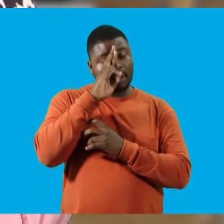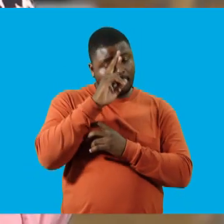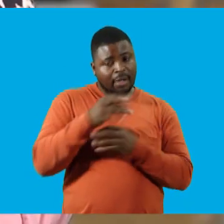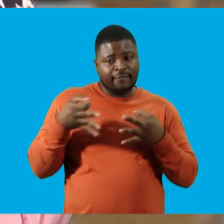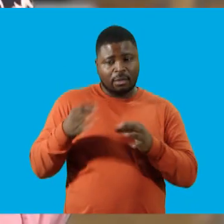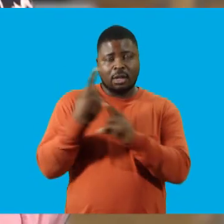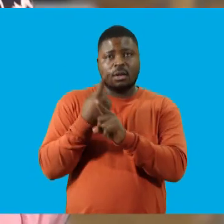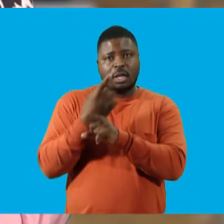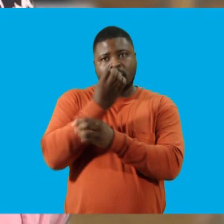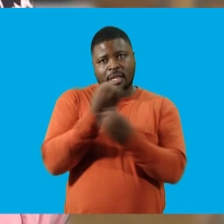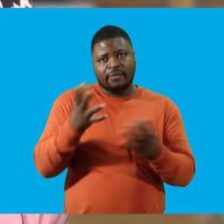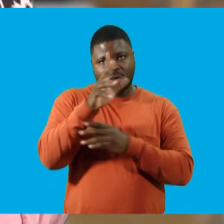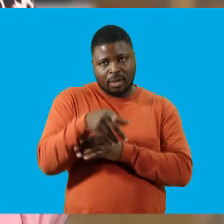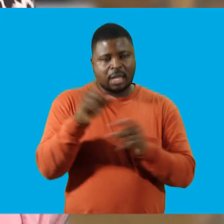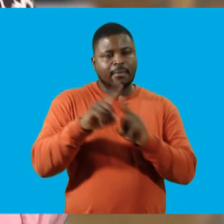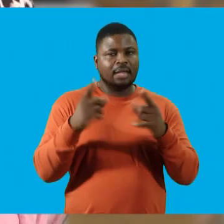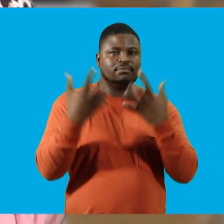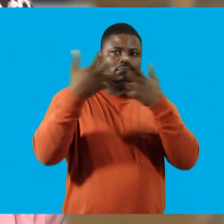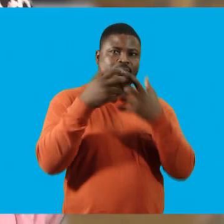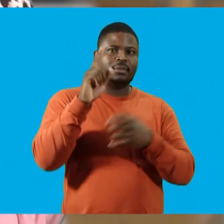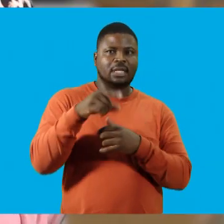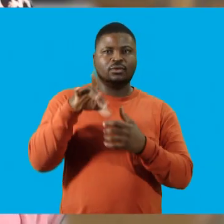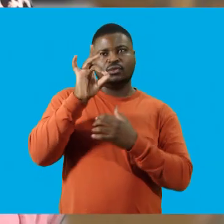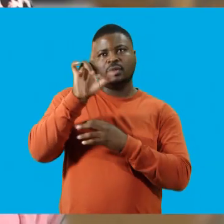to choose the correct one.